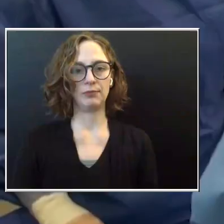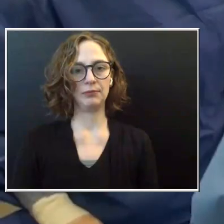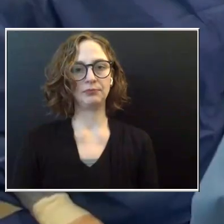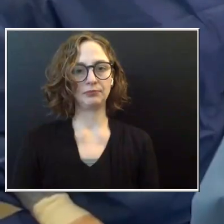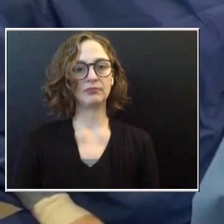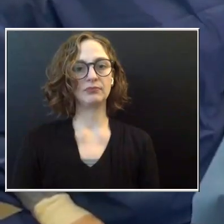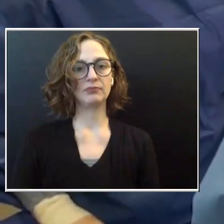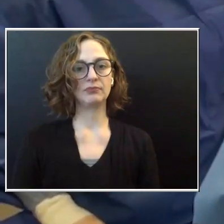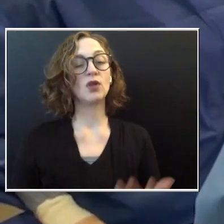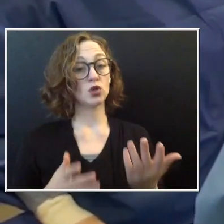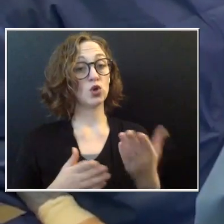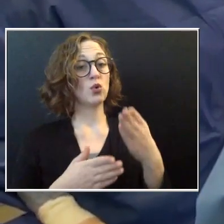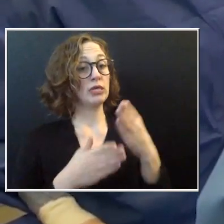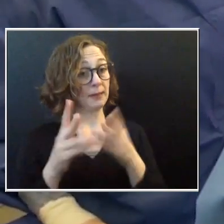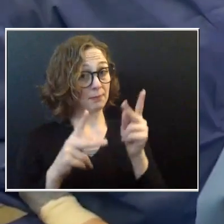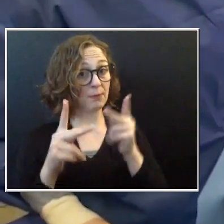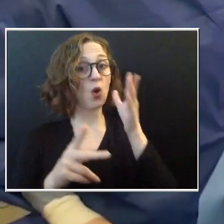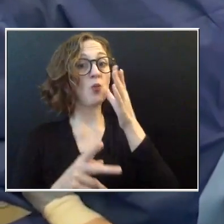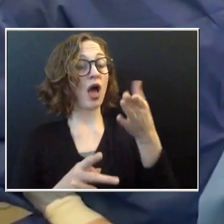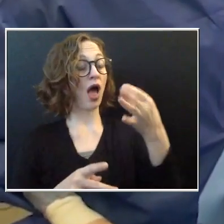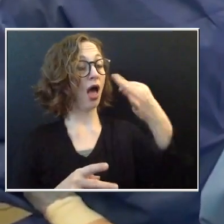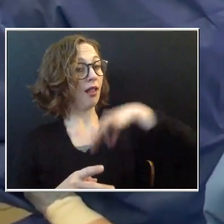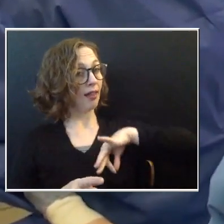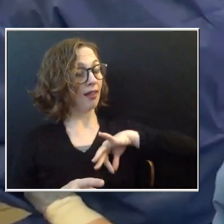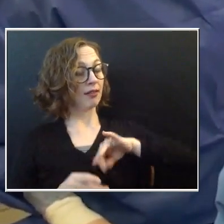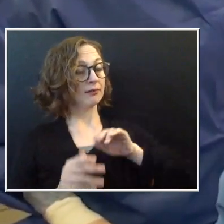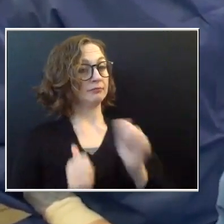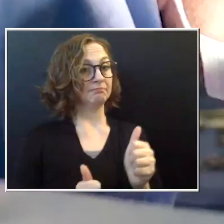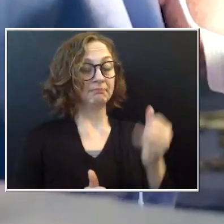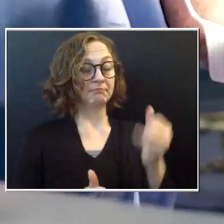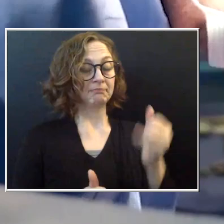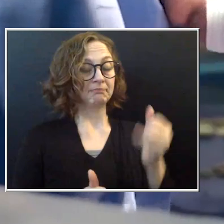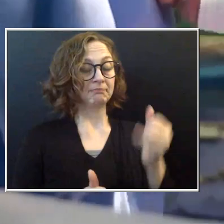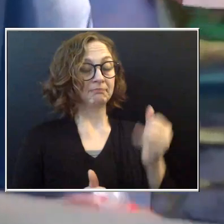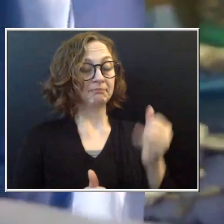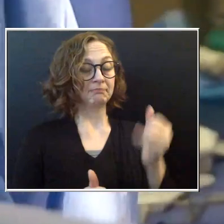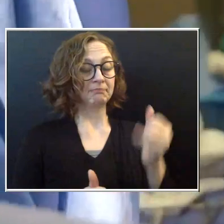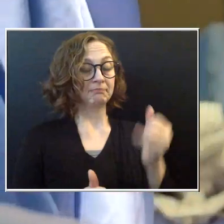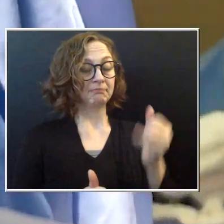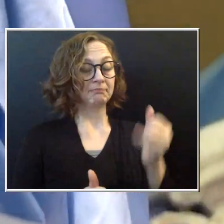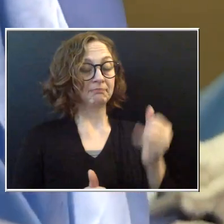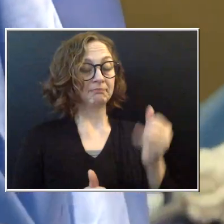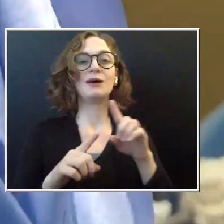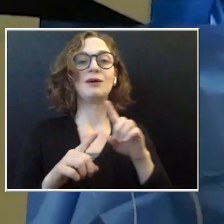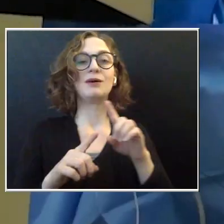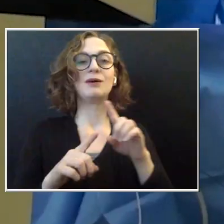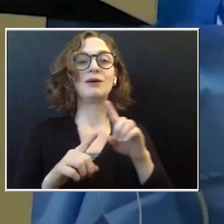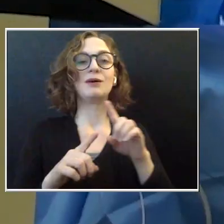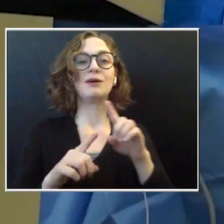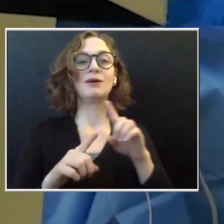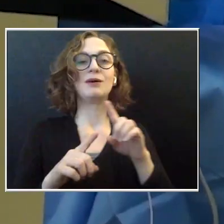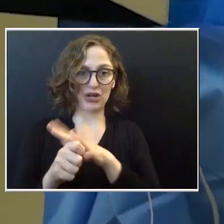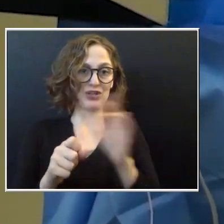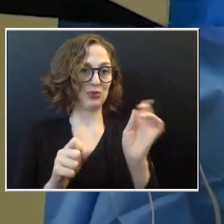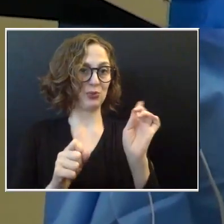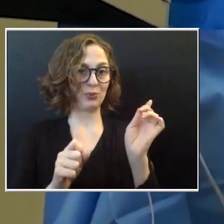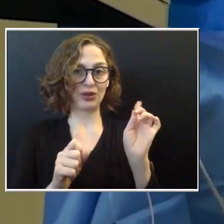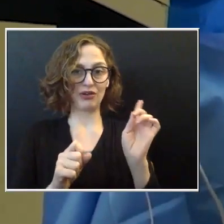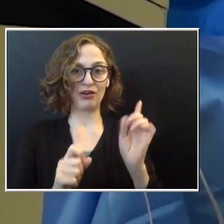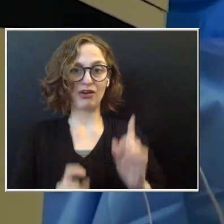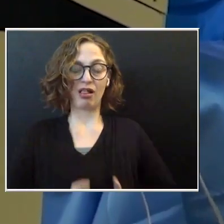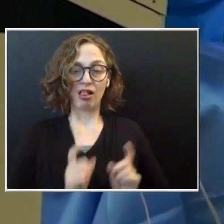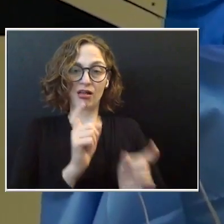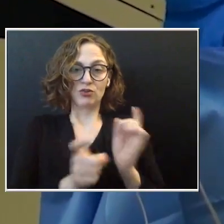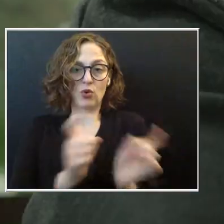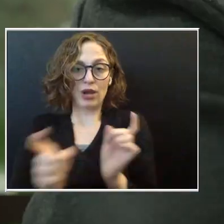who may not have access to the organs, but in areas where organs have been donated at a higher rate, those patients may be more disadvantaged now because the organs